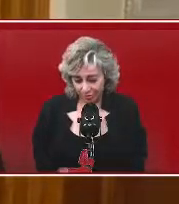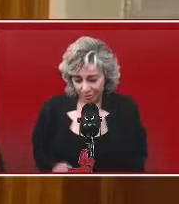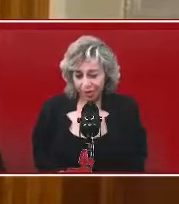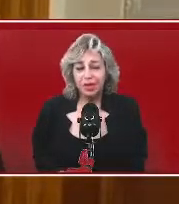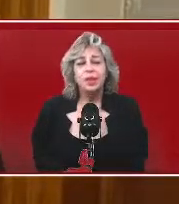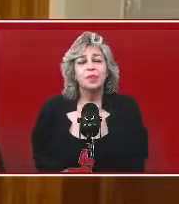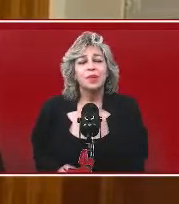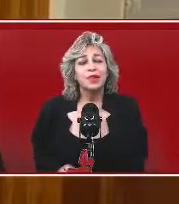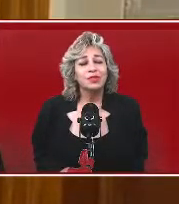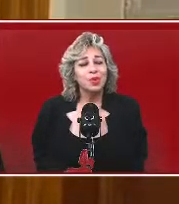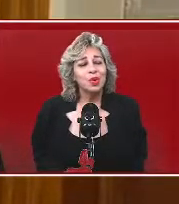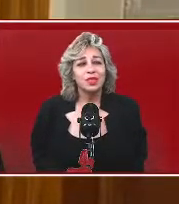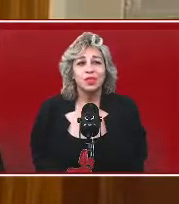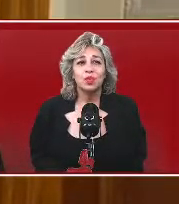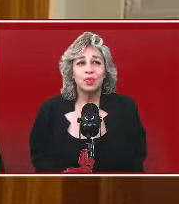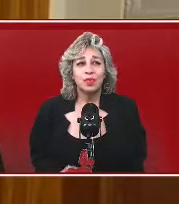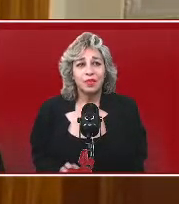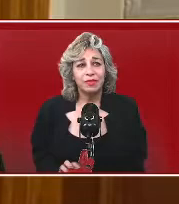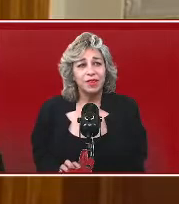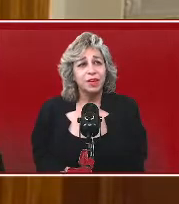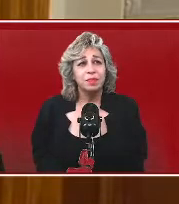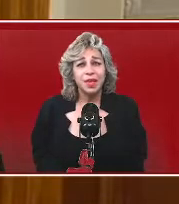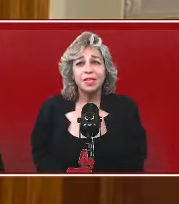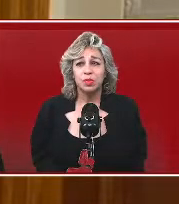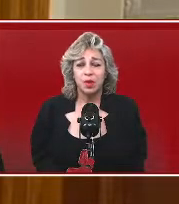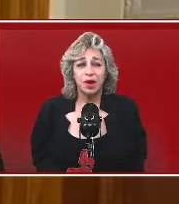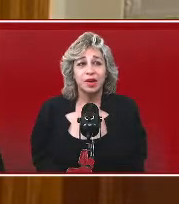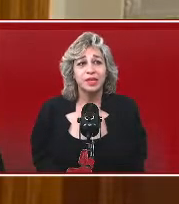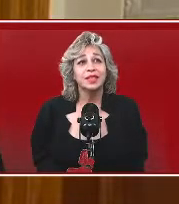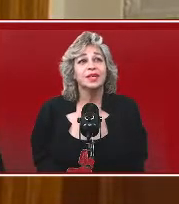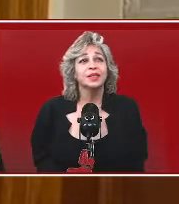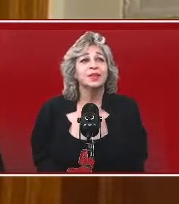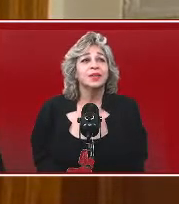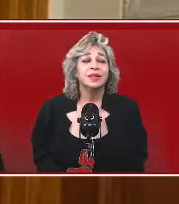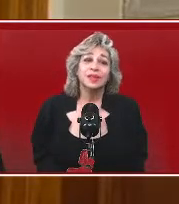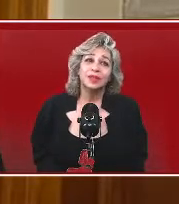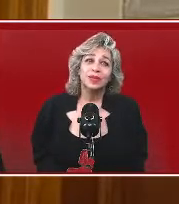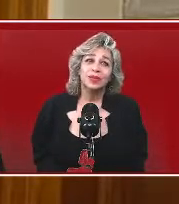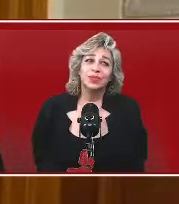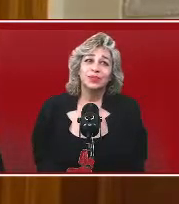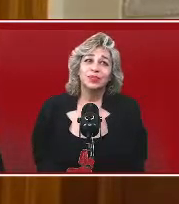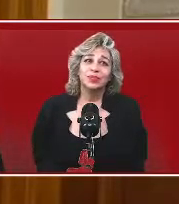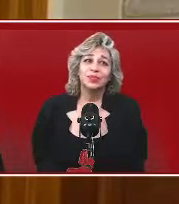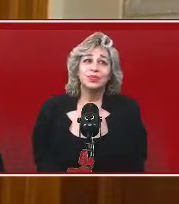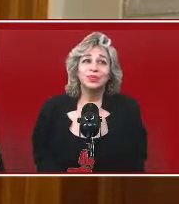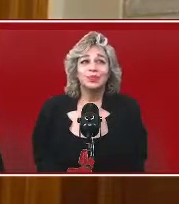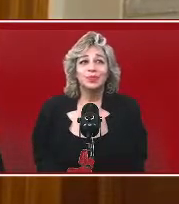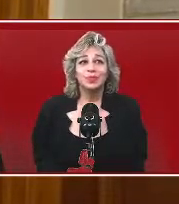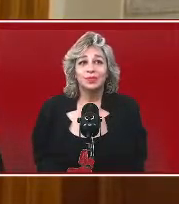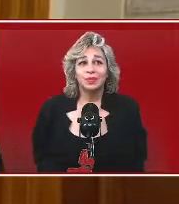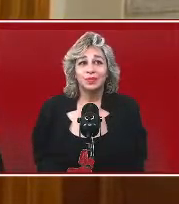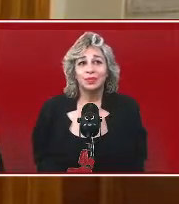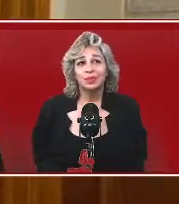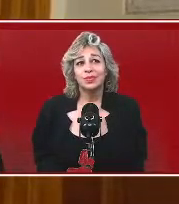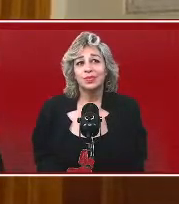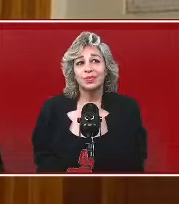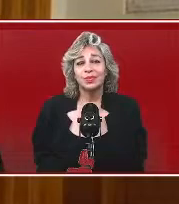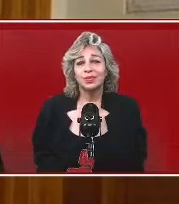well. But of course, the fundamental part es el